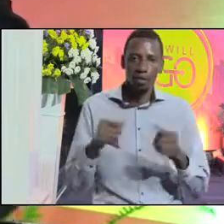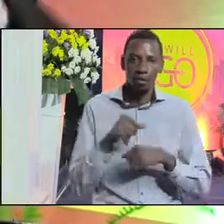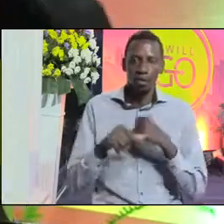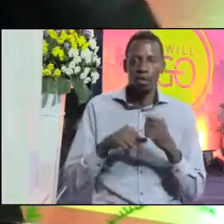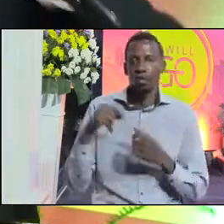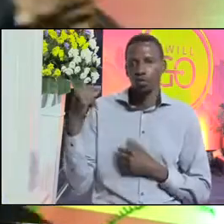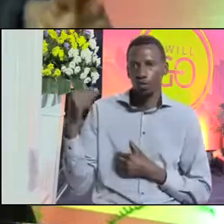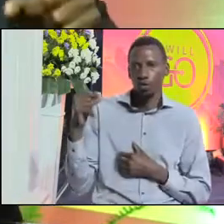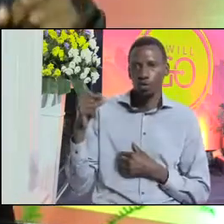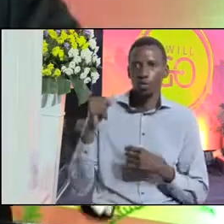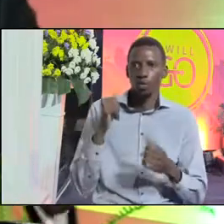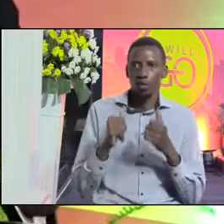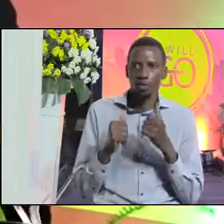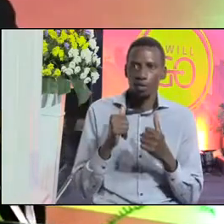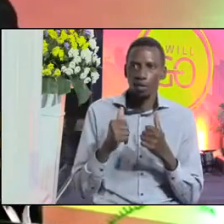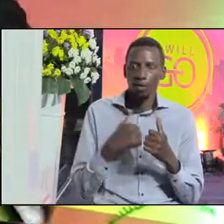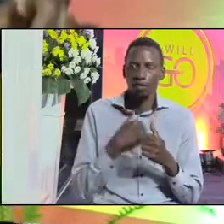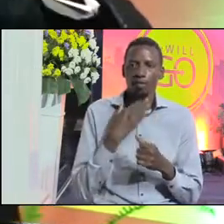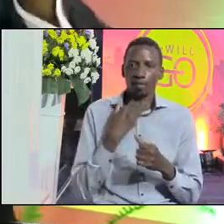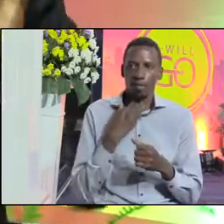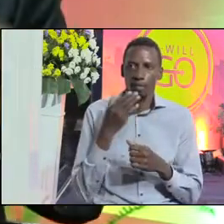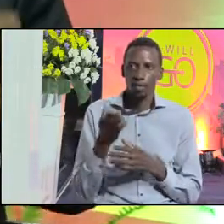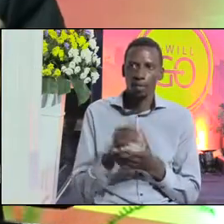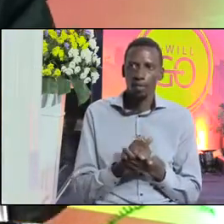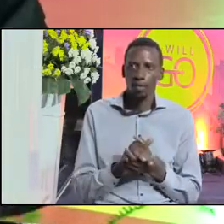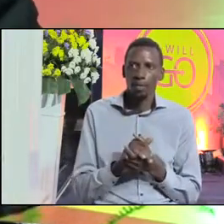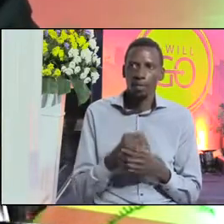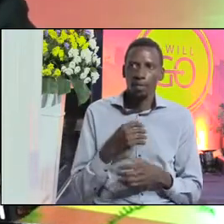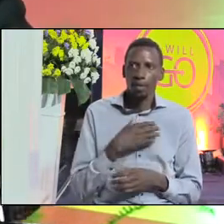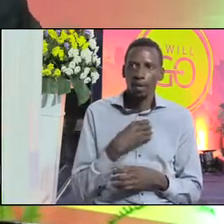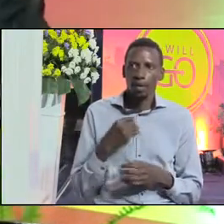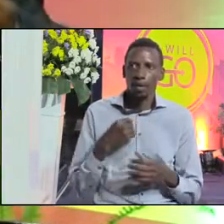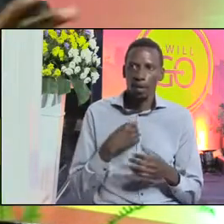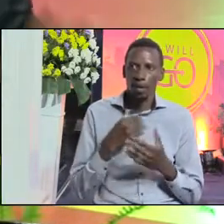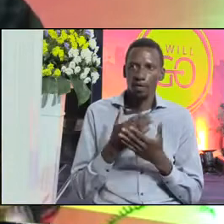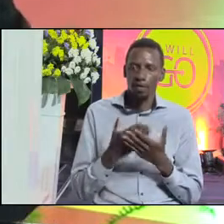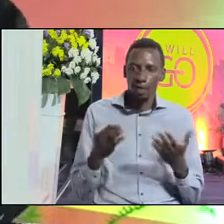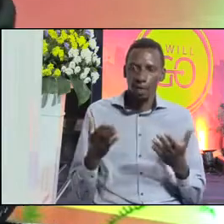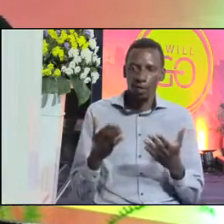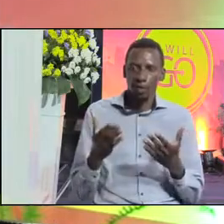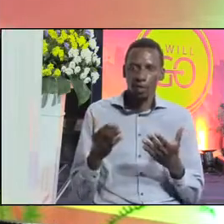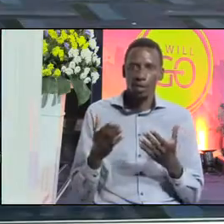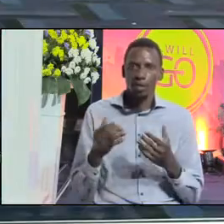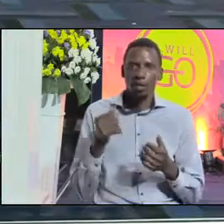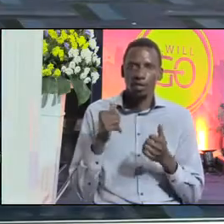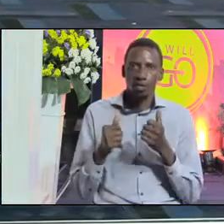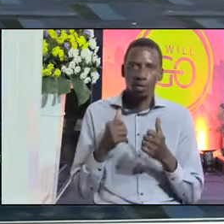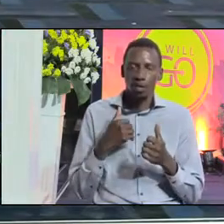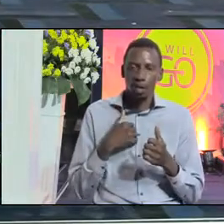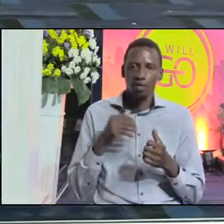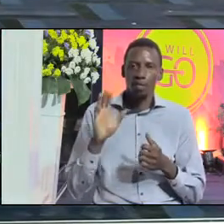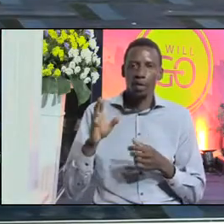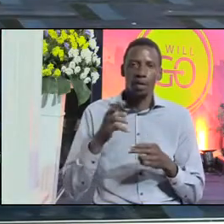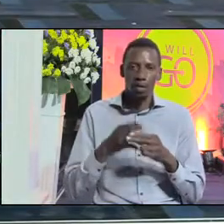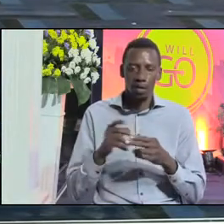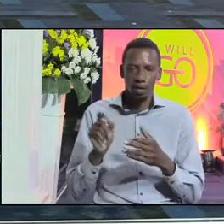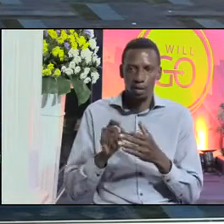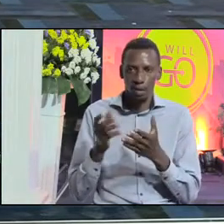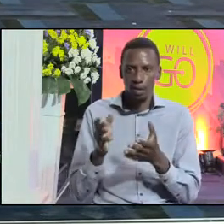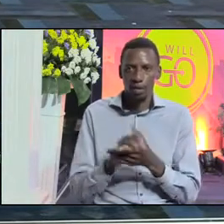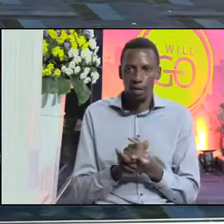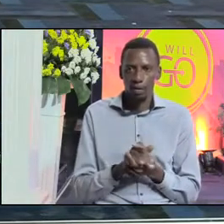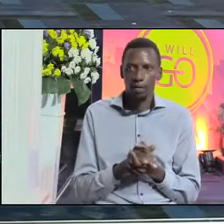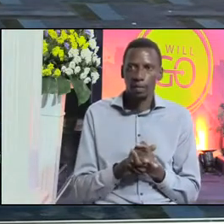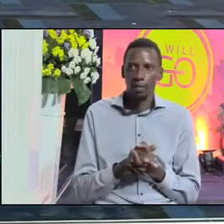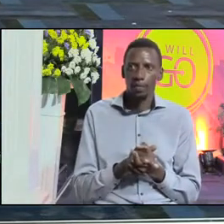gospel that has your name on it, and there's something that has your name written all over it. Y'all quiet.